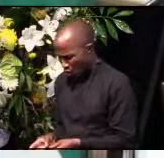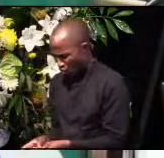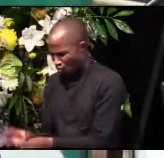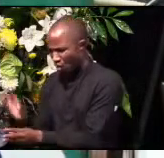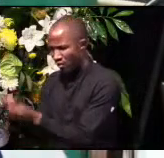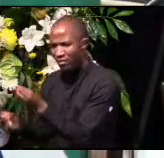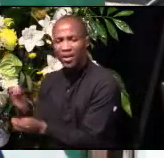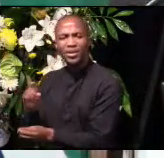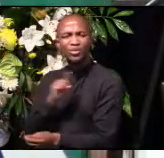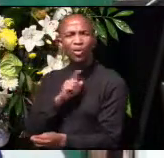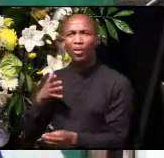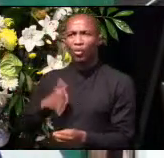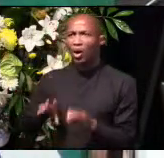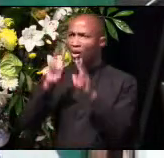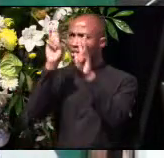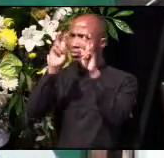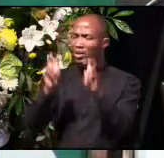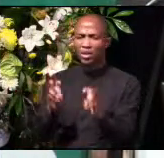electricity